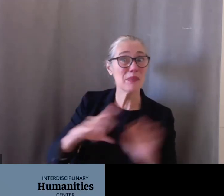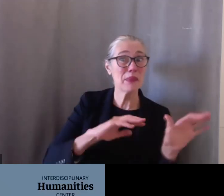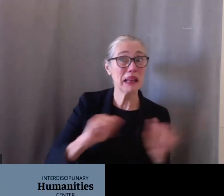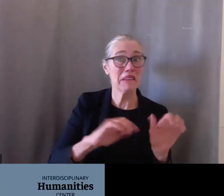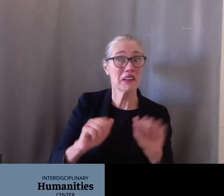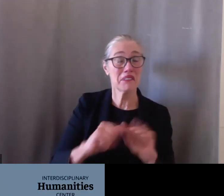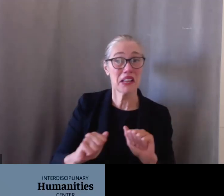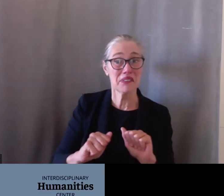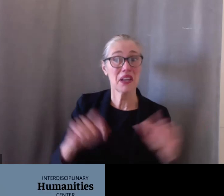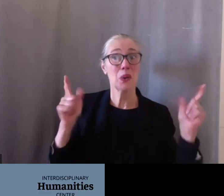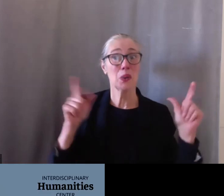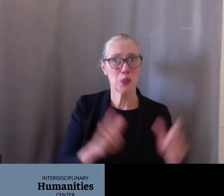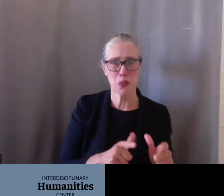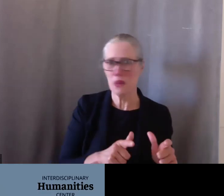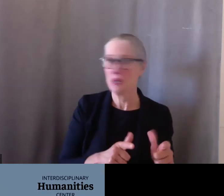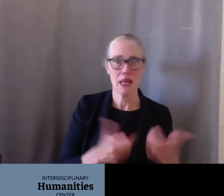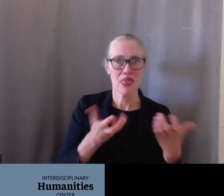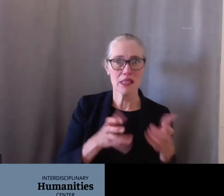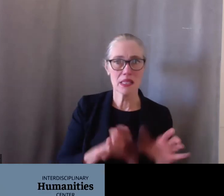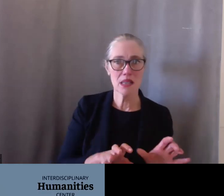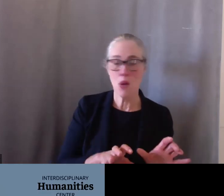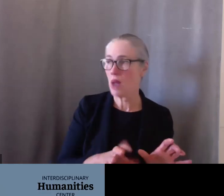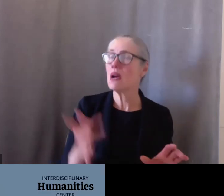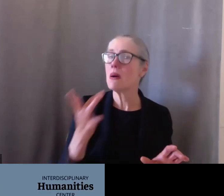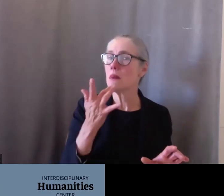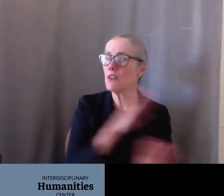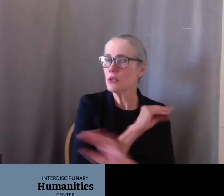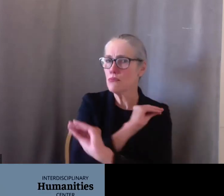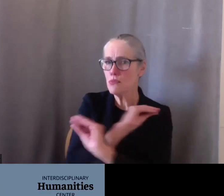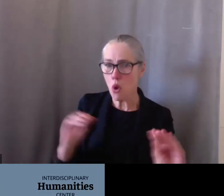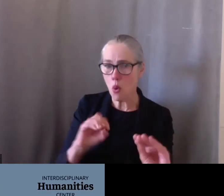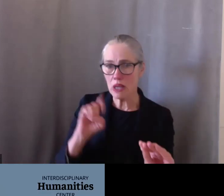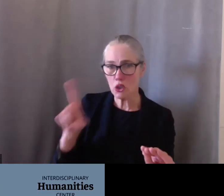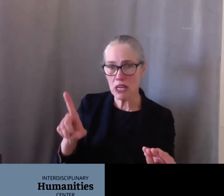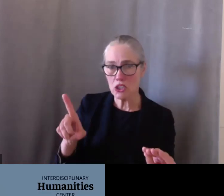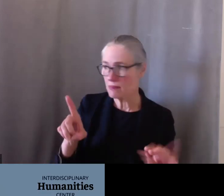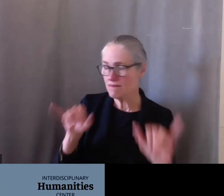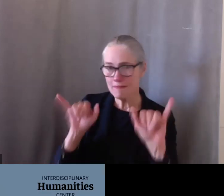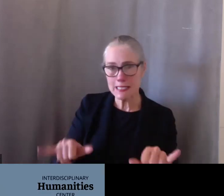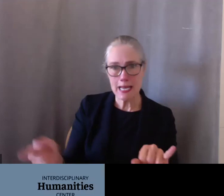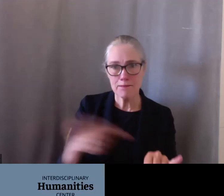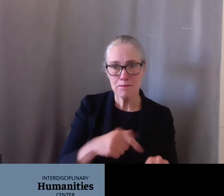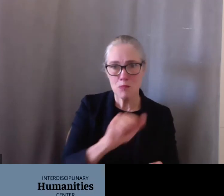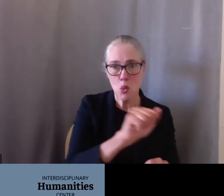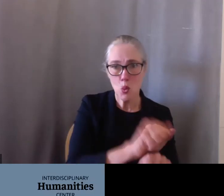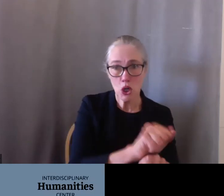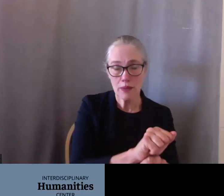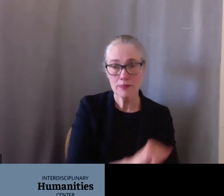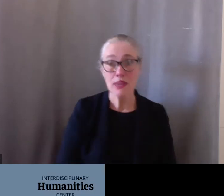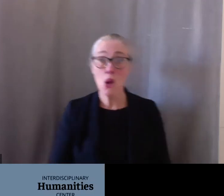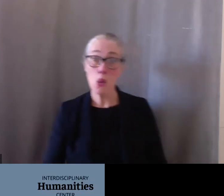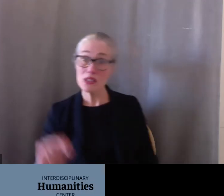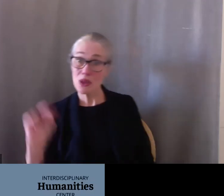more question only, although we have rich and diverse questions entered for you, which I will convey